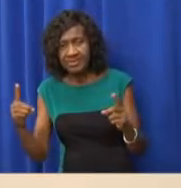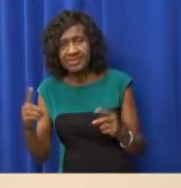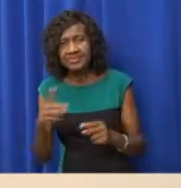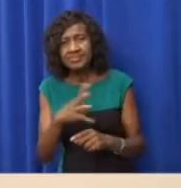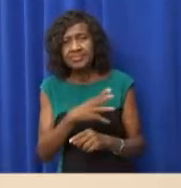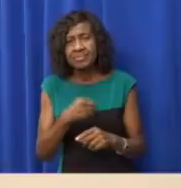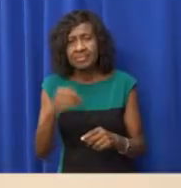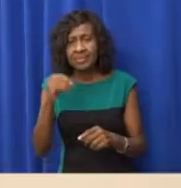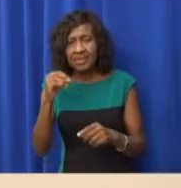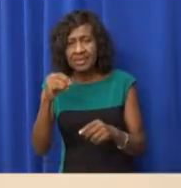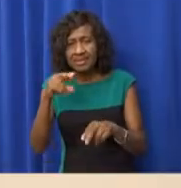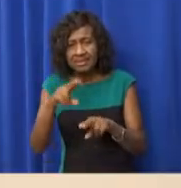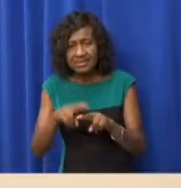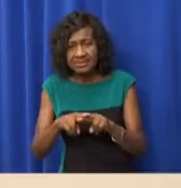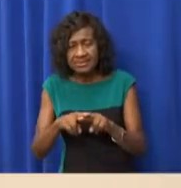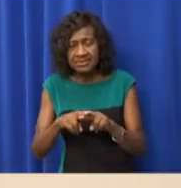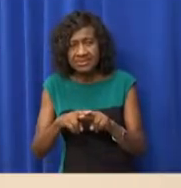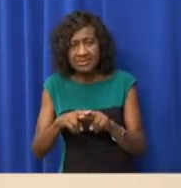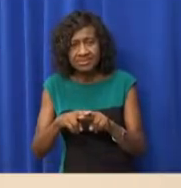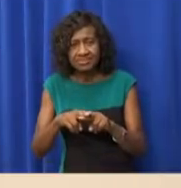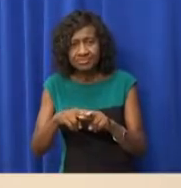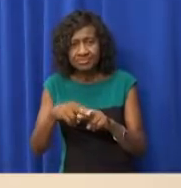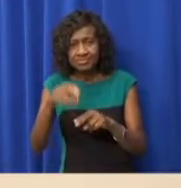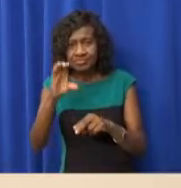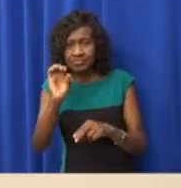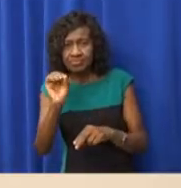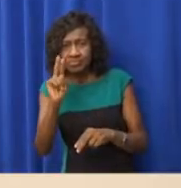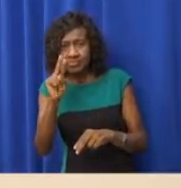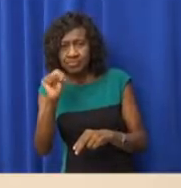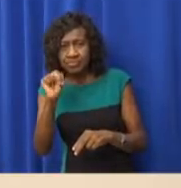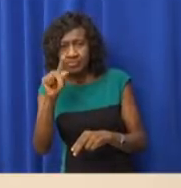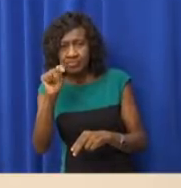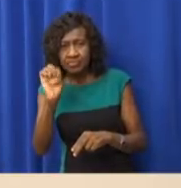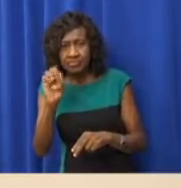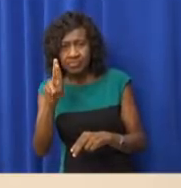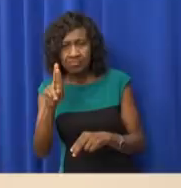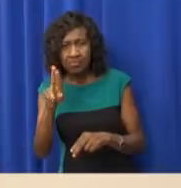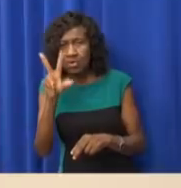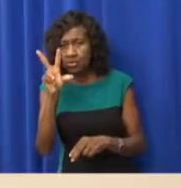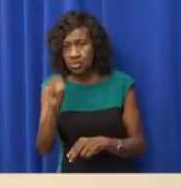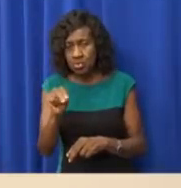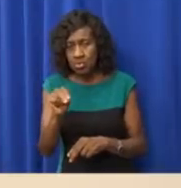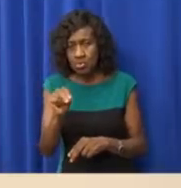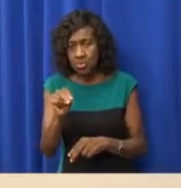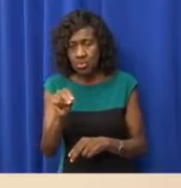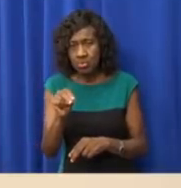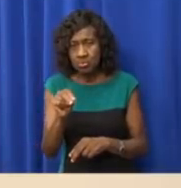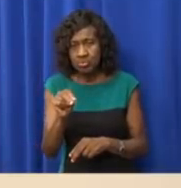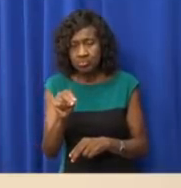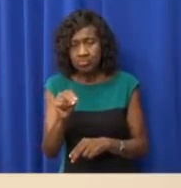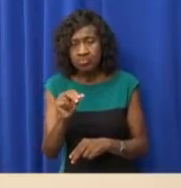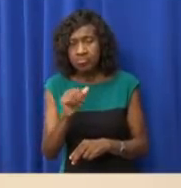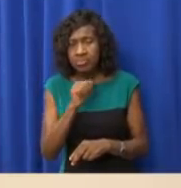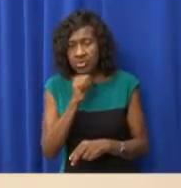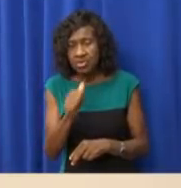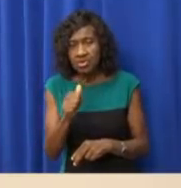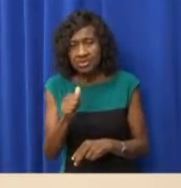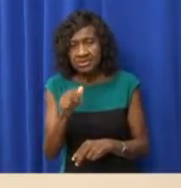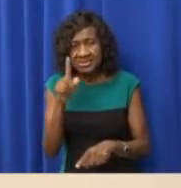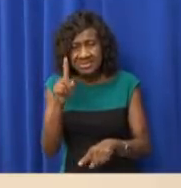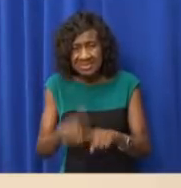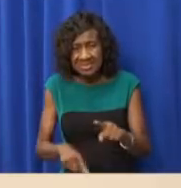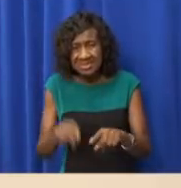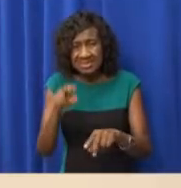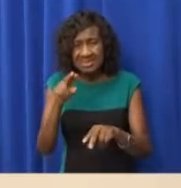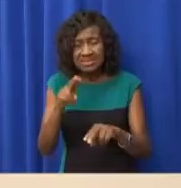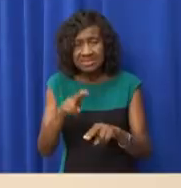bar counter, are to be removed. No persons are allowed to be seated or served at an indoor counter in a